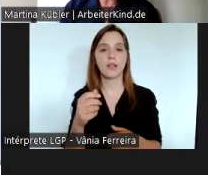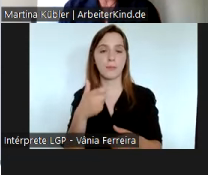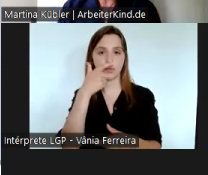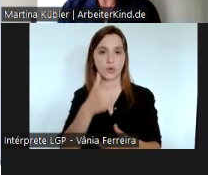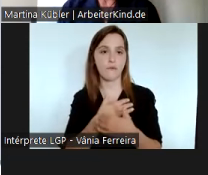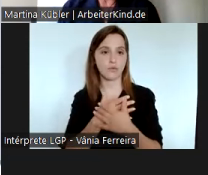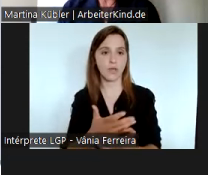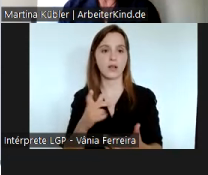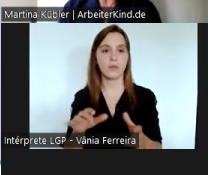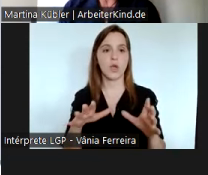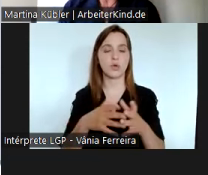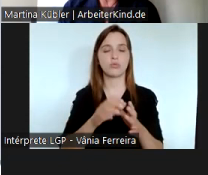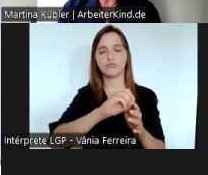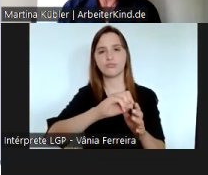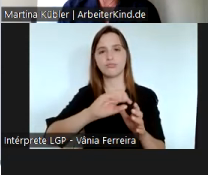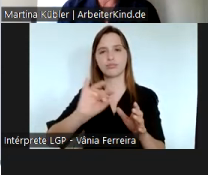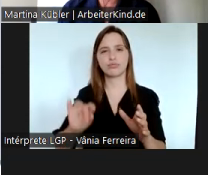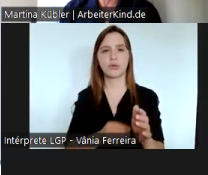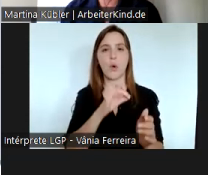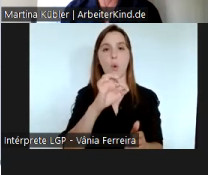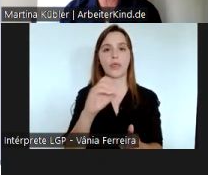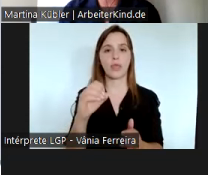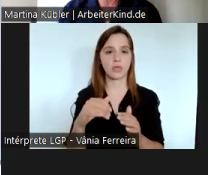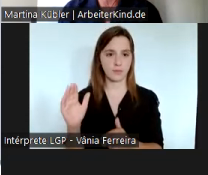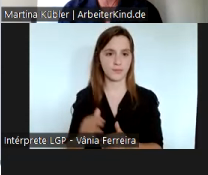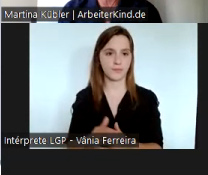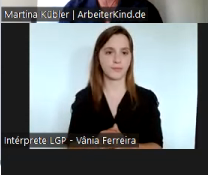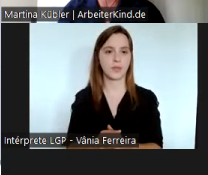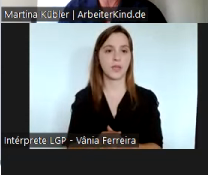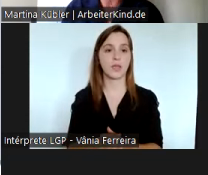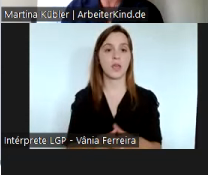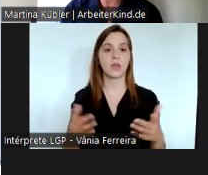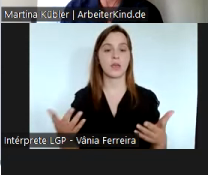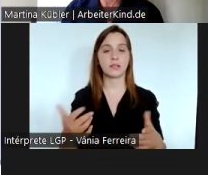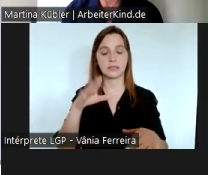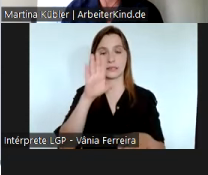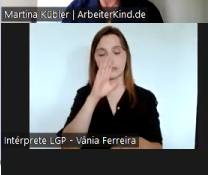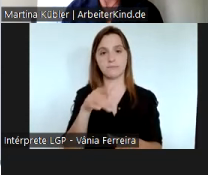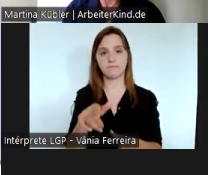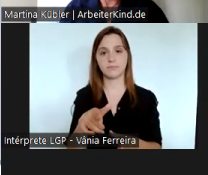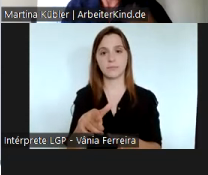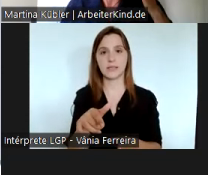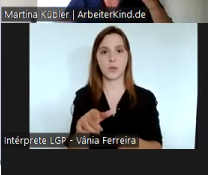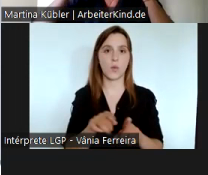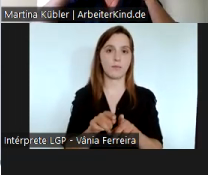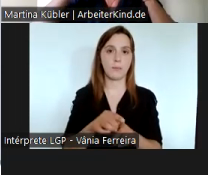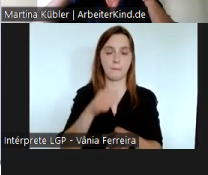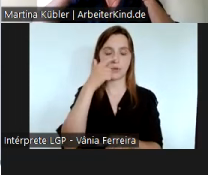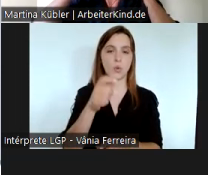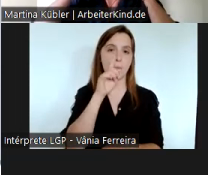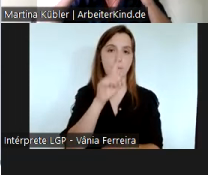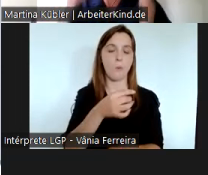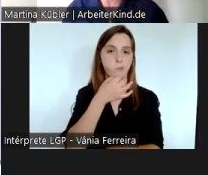Germany. And Arbeiterkind, for those of you who are not native speakers of German,